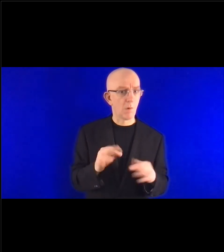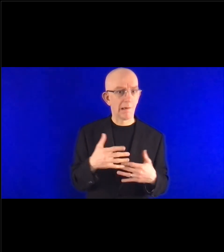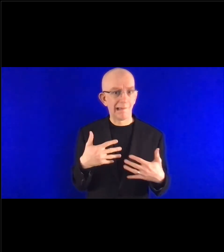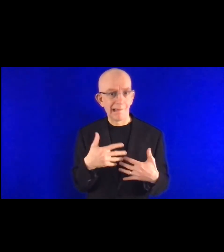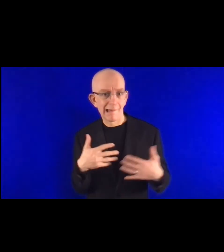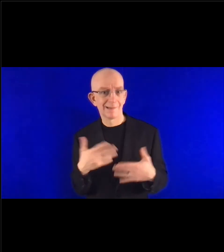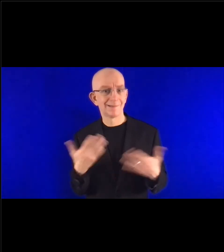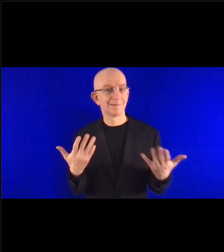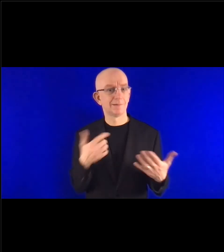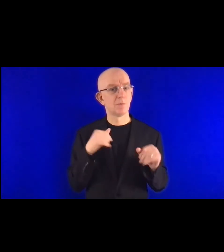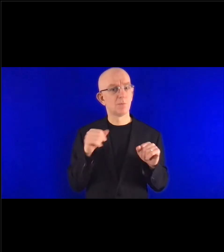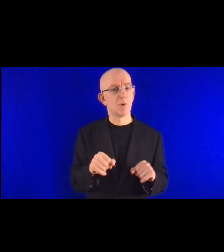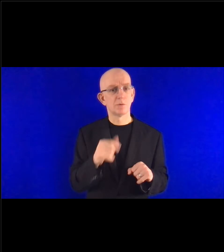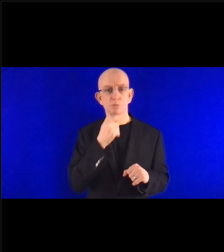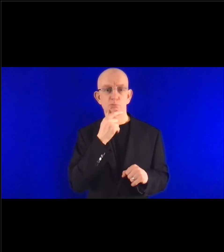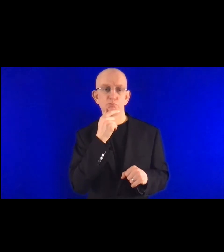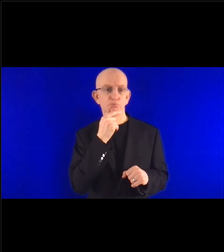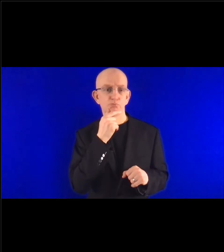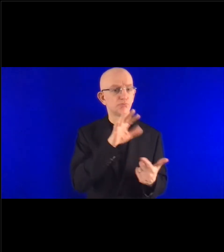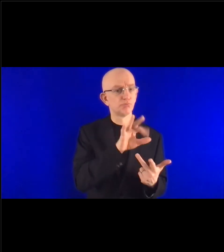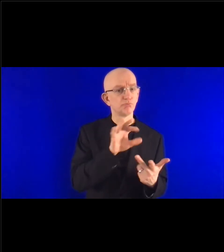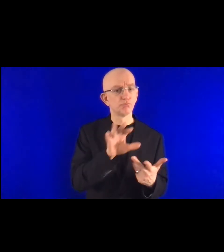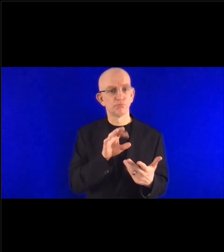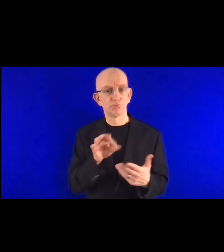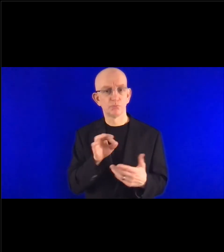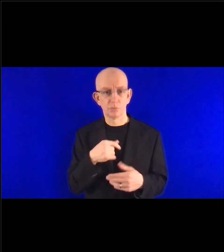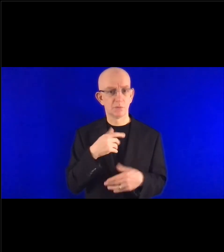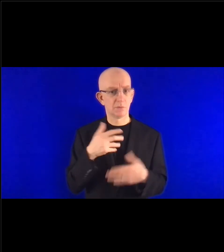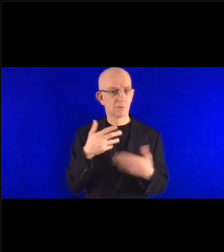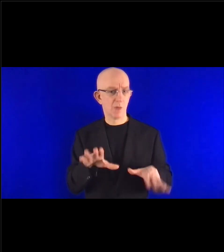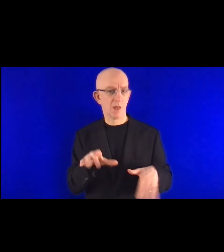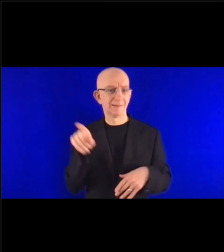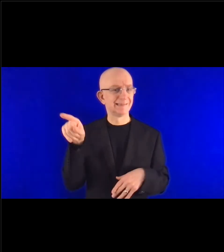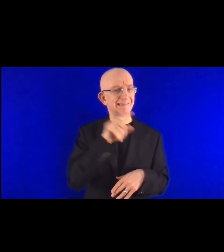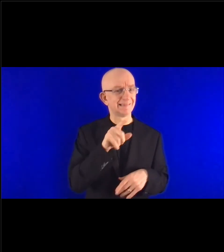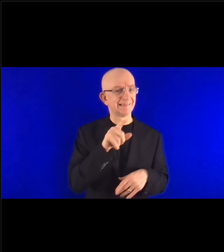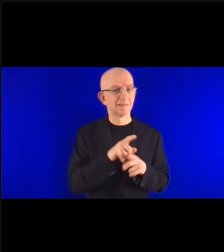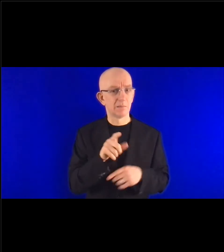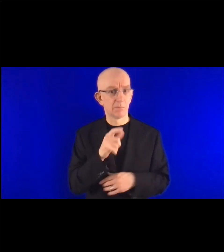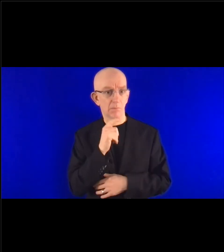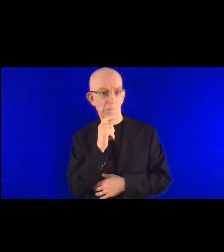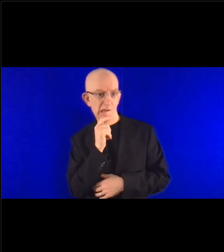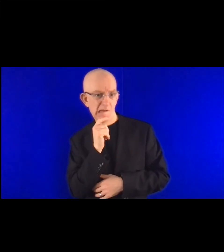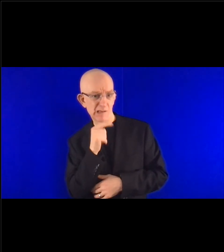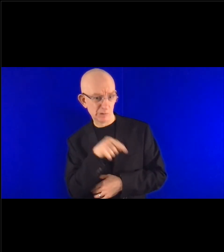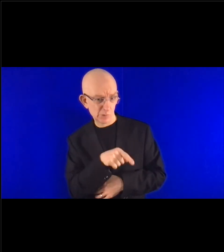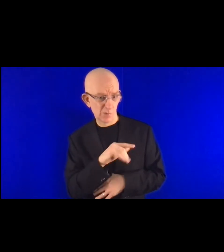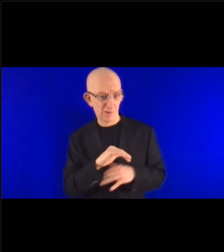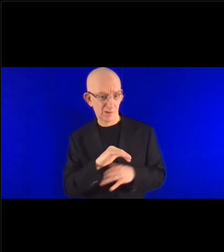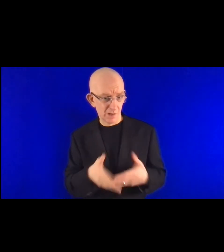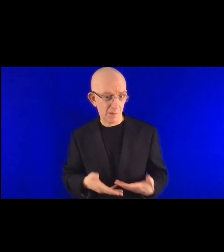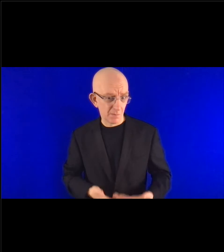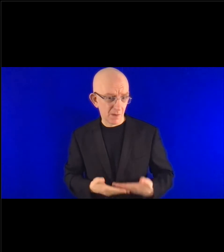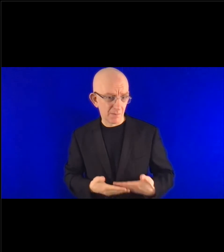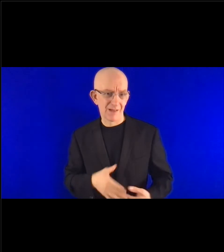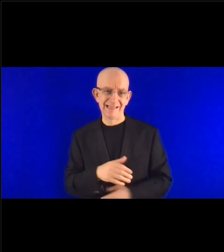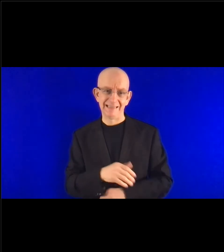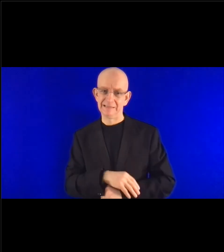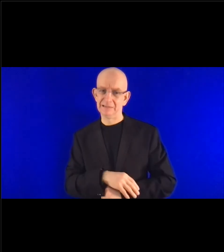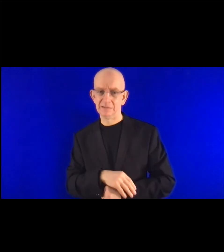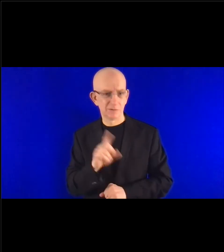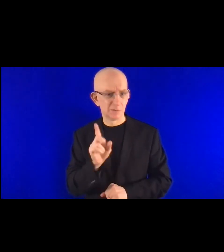that? I don't want to have to quit the possibility of being a mom right now because the medication I take makes every pregnancy